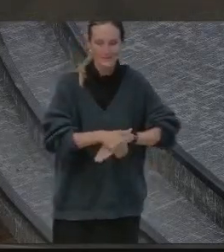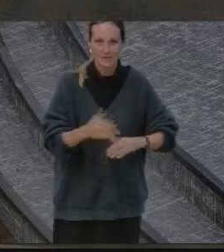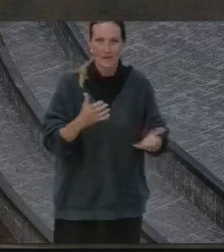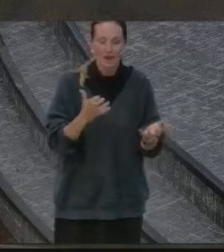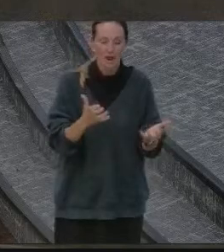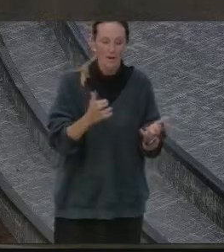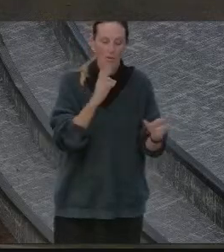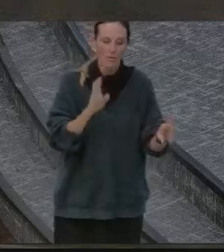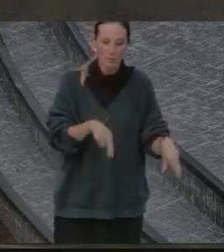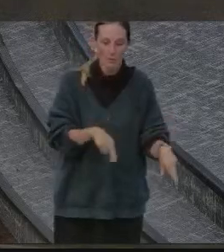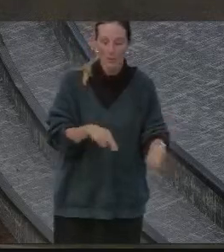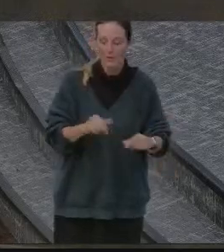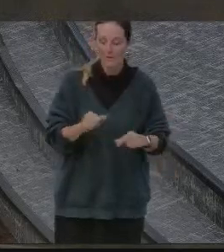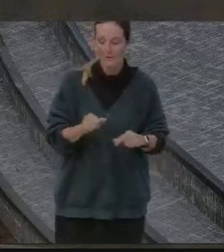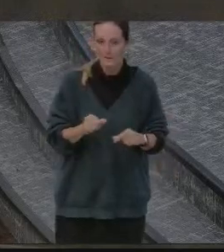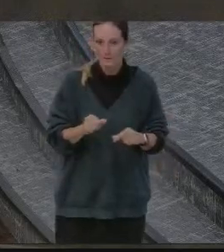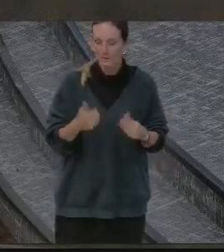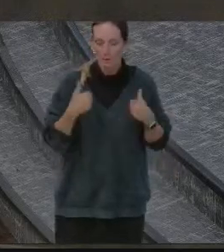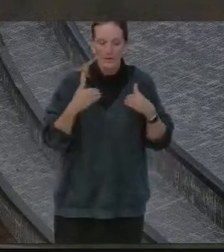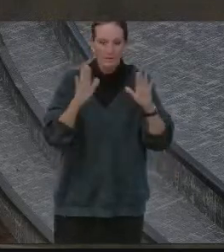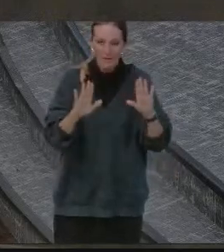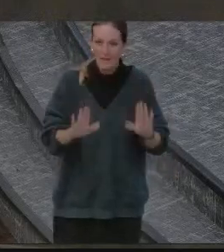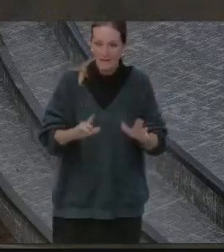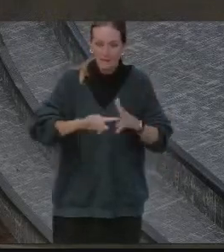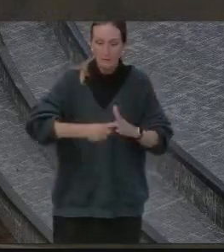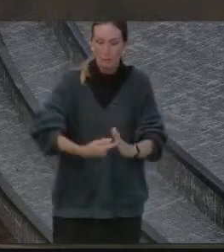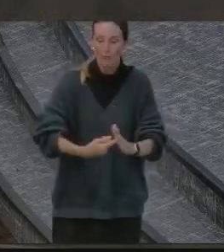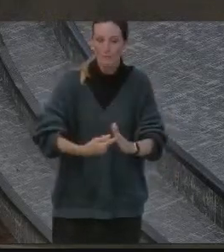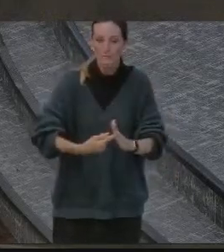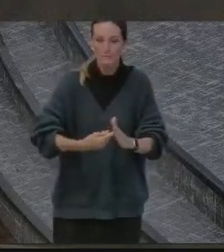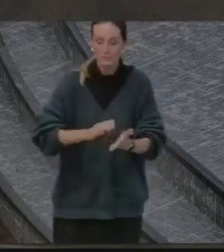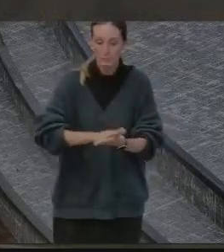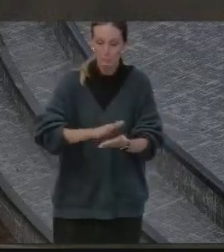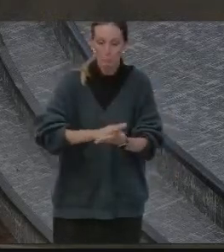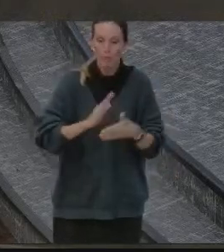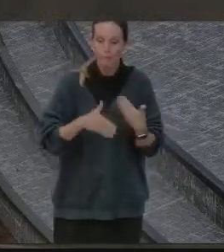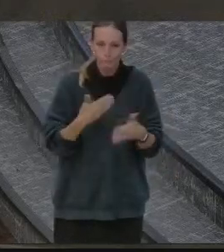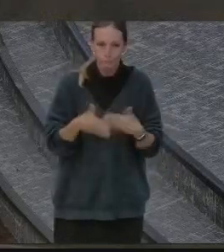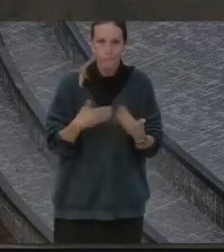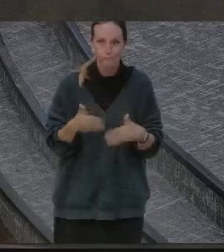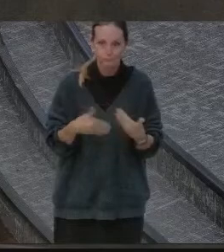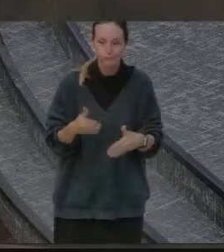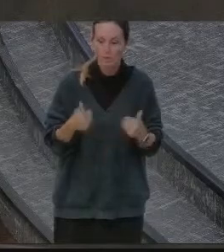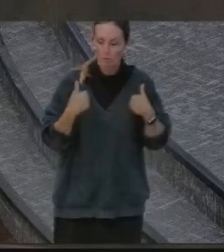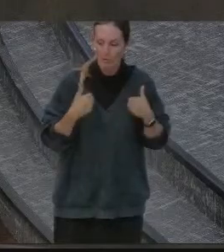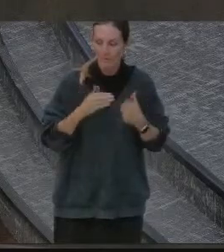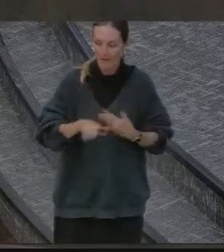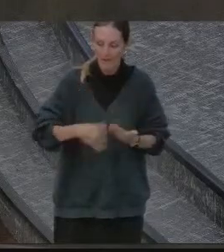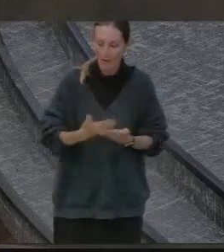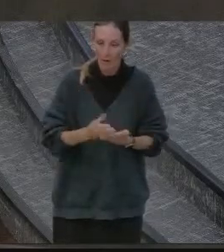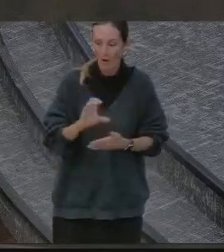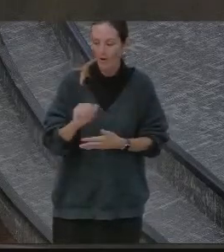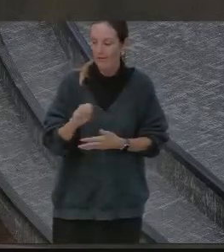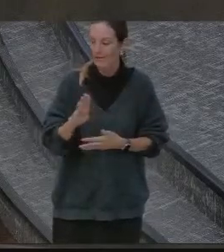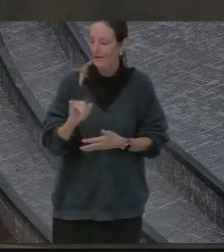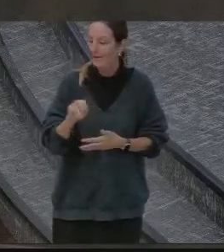had an excellent start to school. We have all of our cabinet were out in buildings supporting